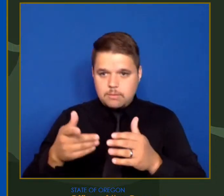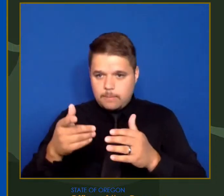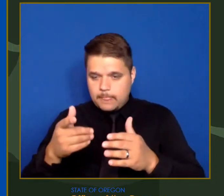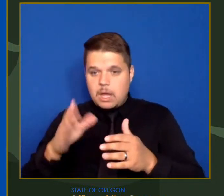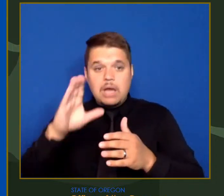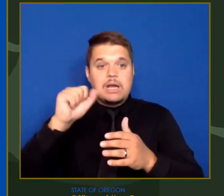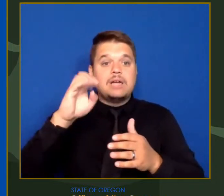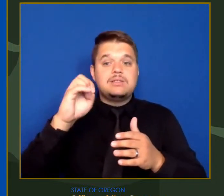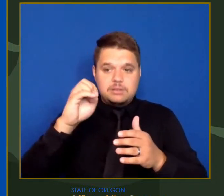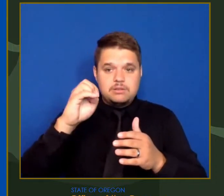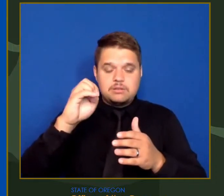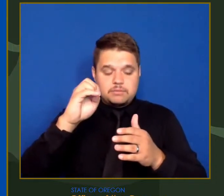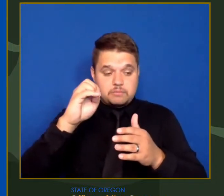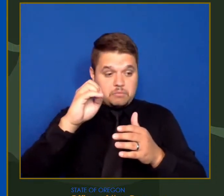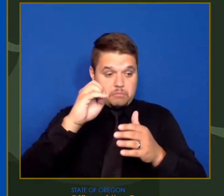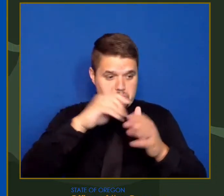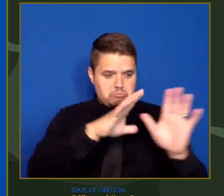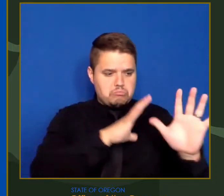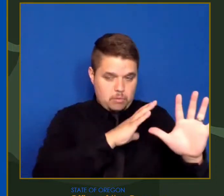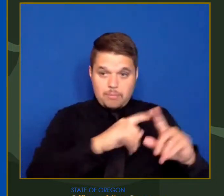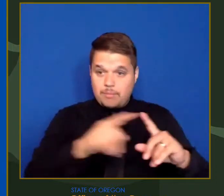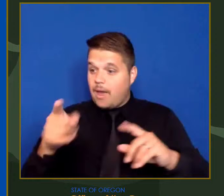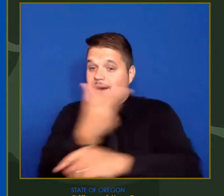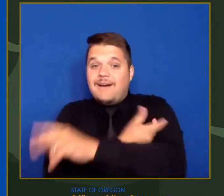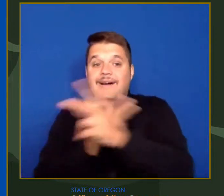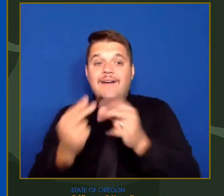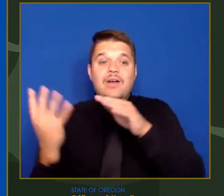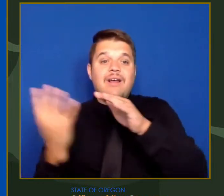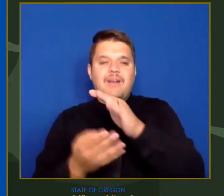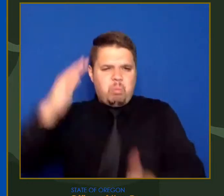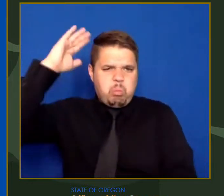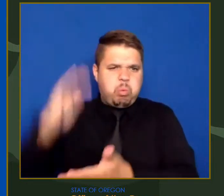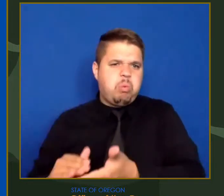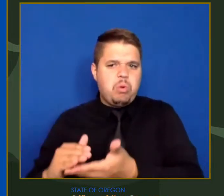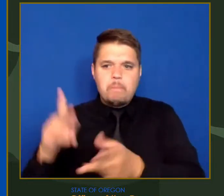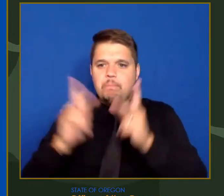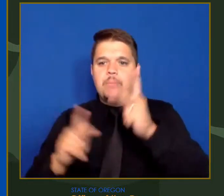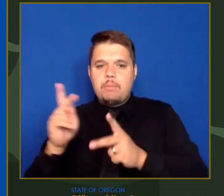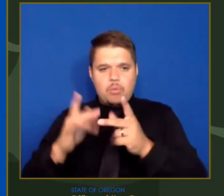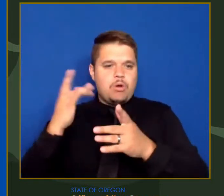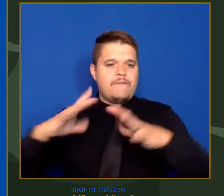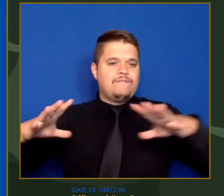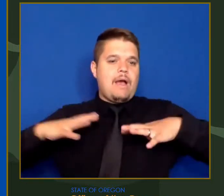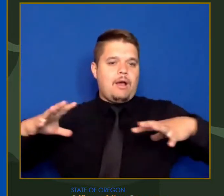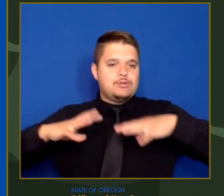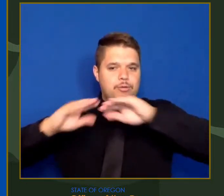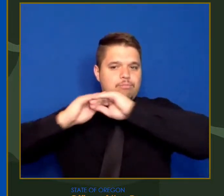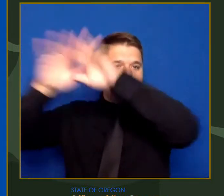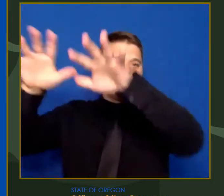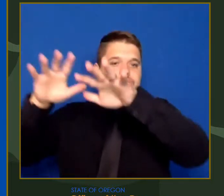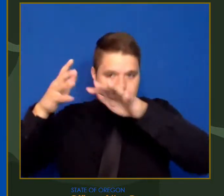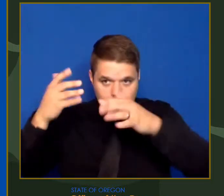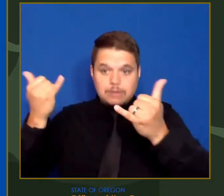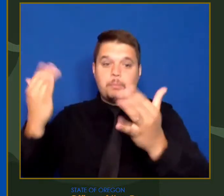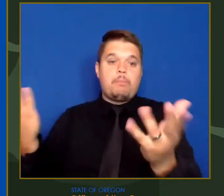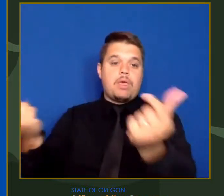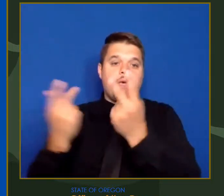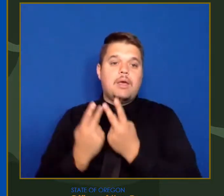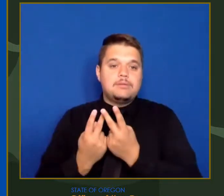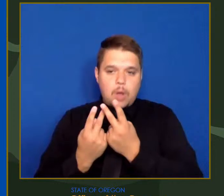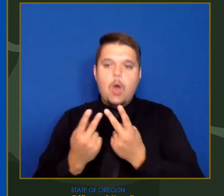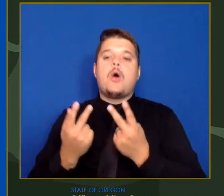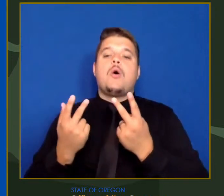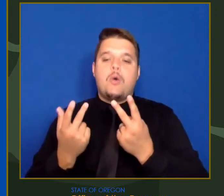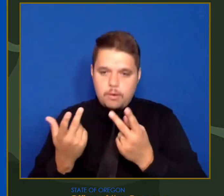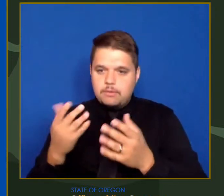that effect again. So I think we are going to make the governor's June 30th target, if not the June 21st target that was modeled back